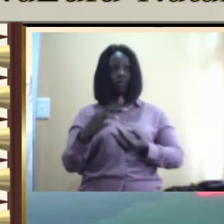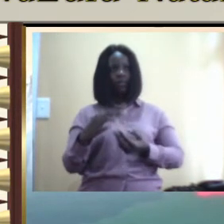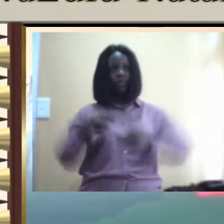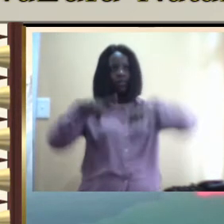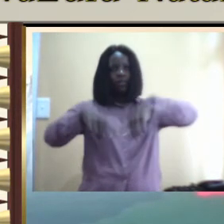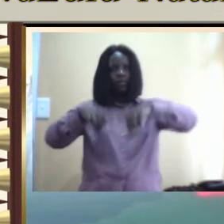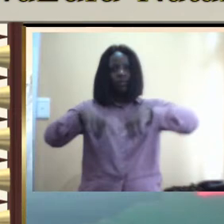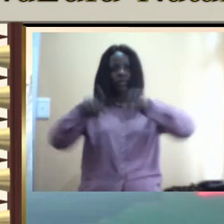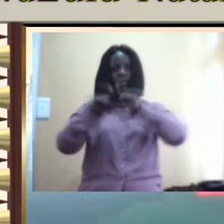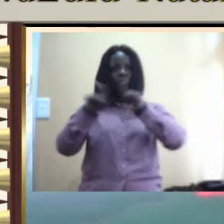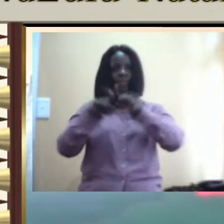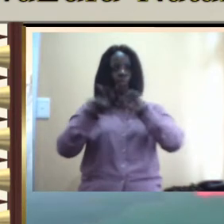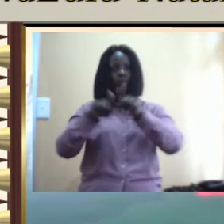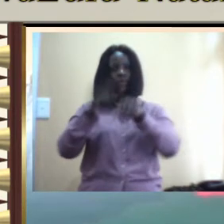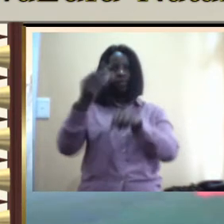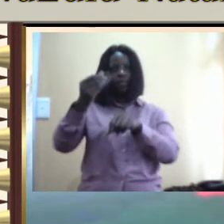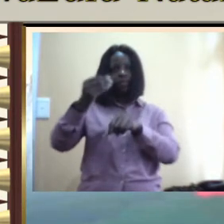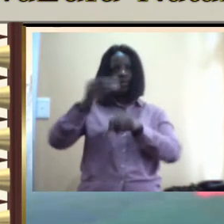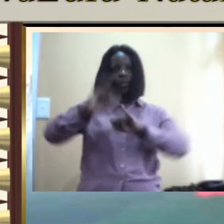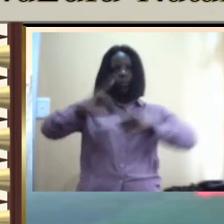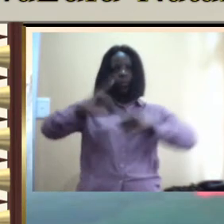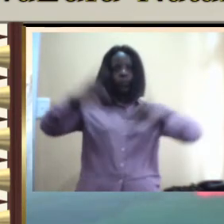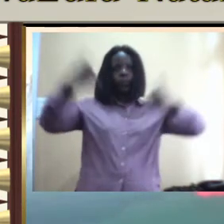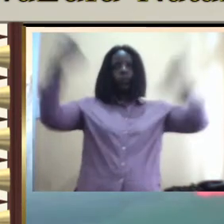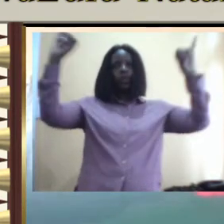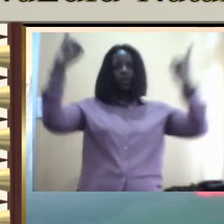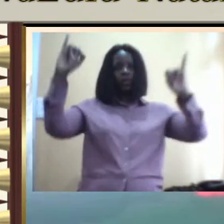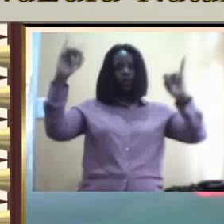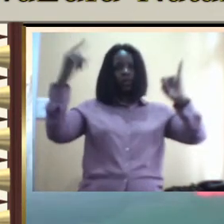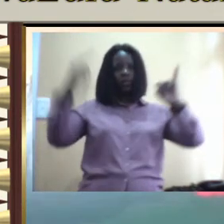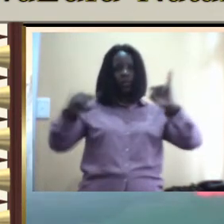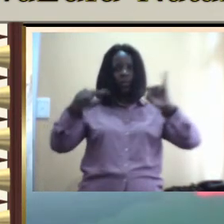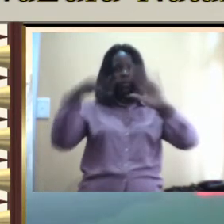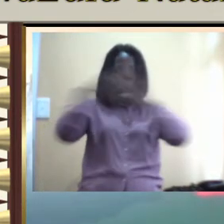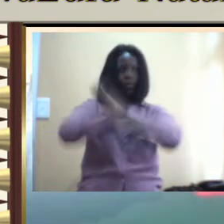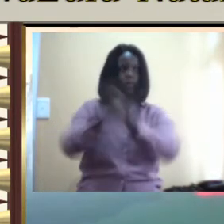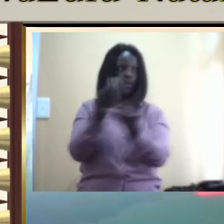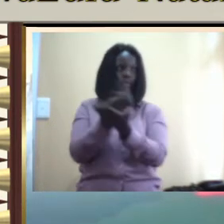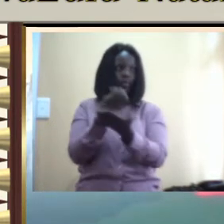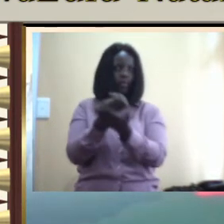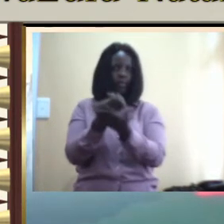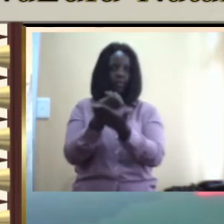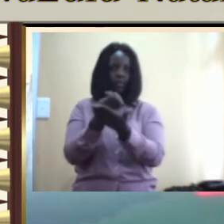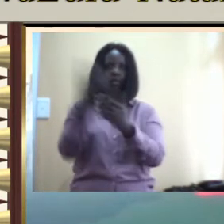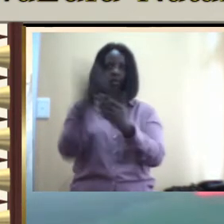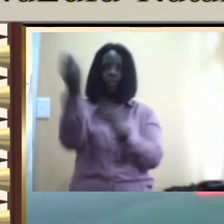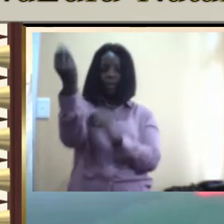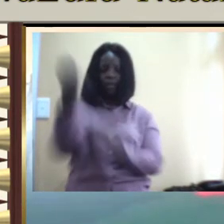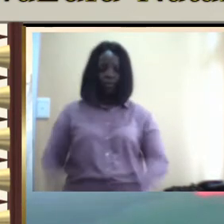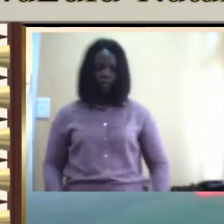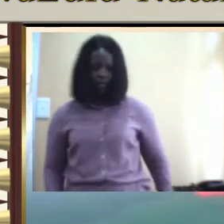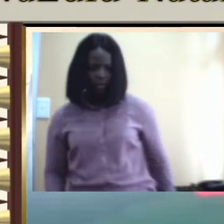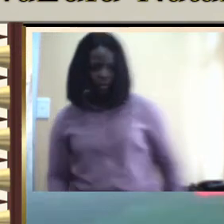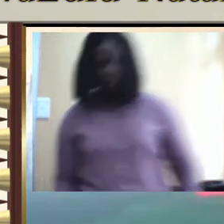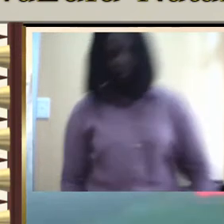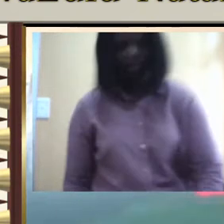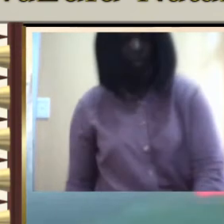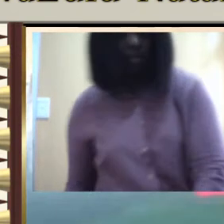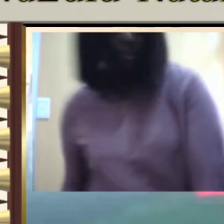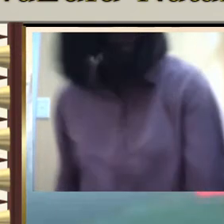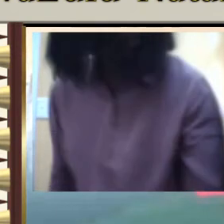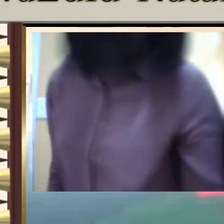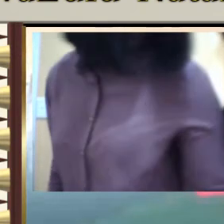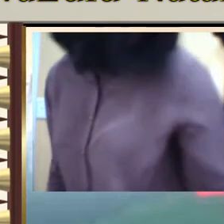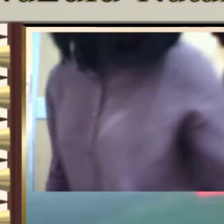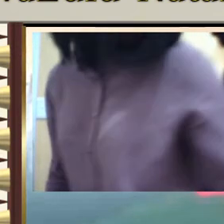and rising costs within the context of declining budget allocation. I'm happy to announce that the plan has